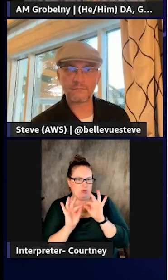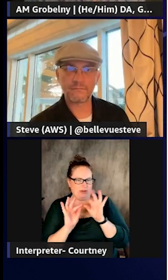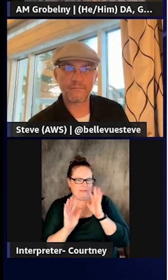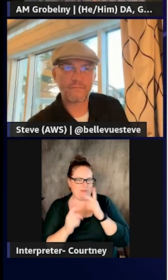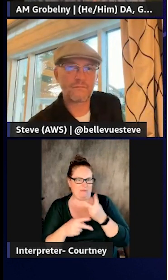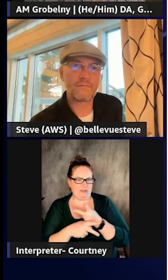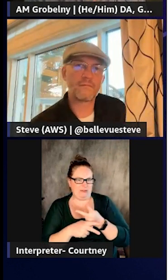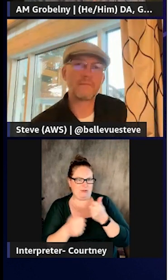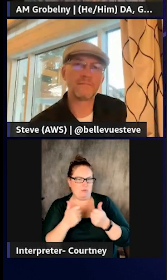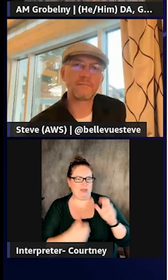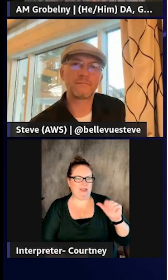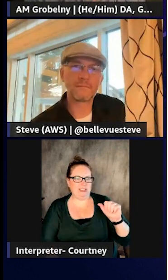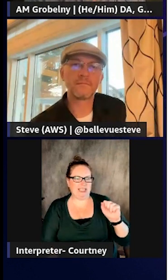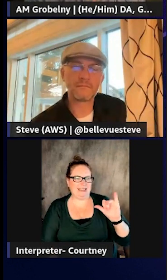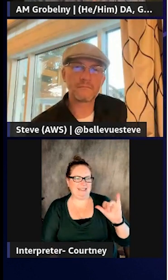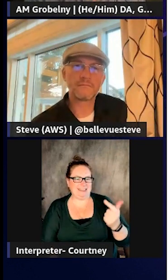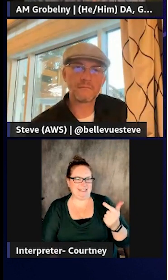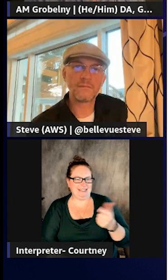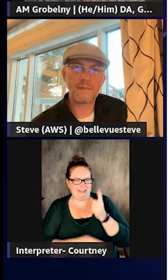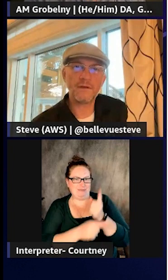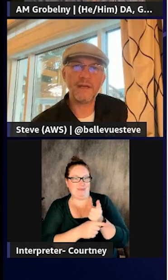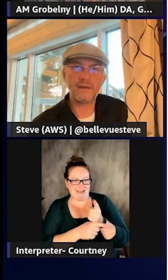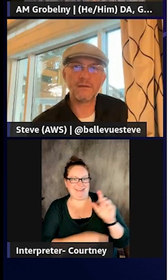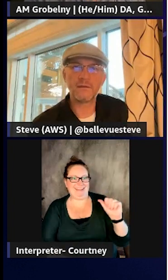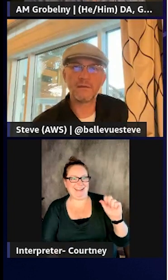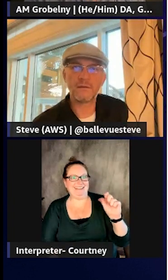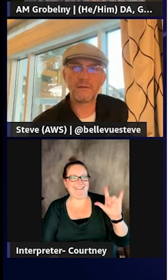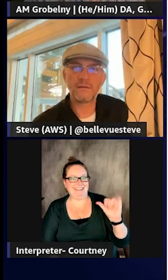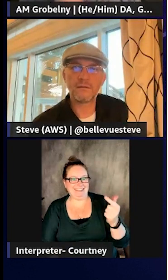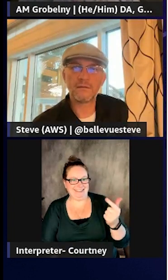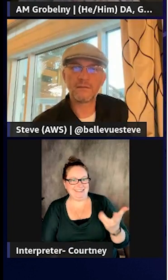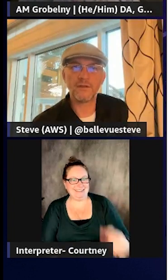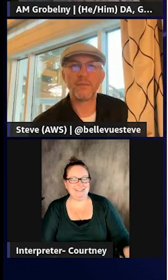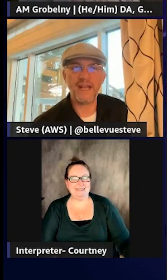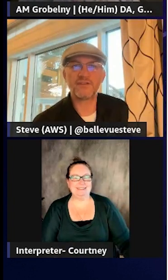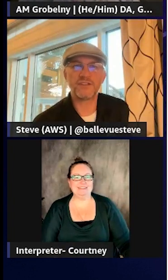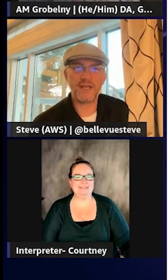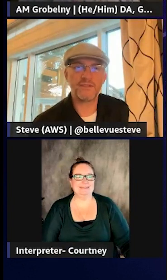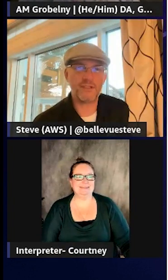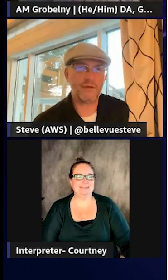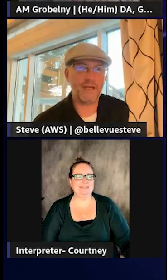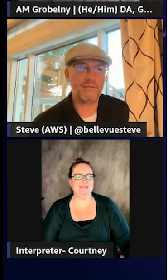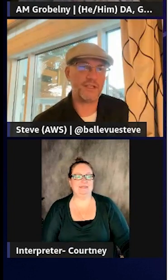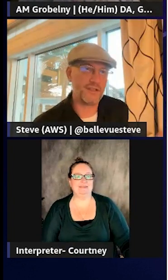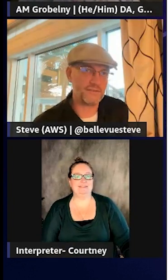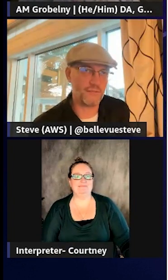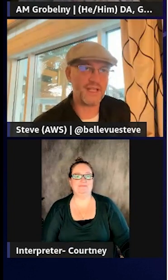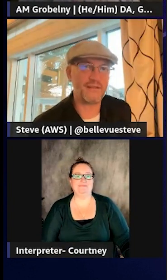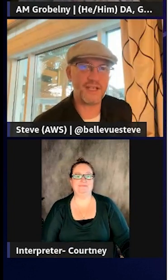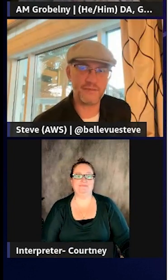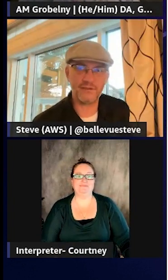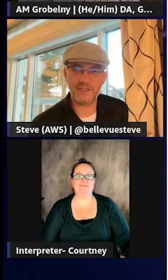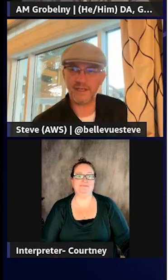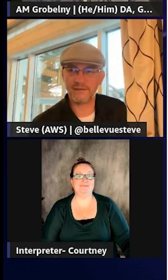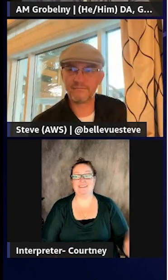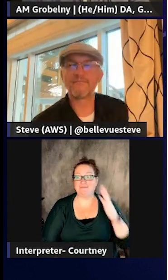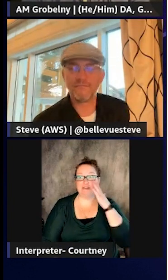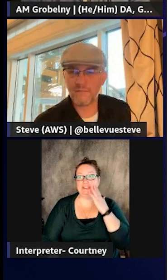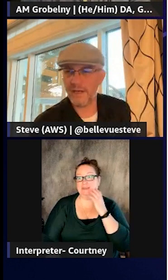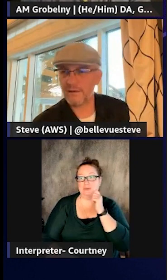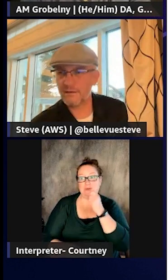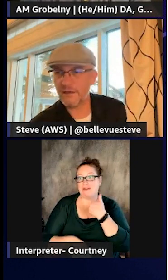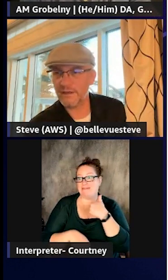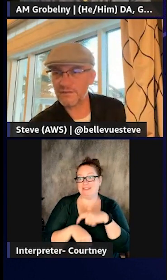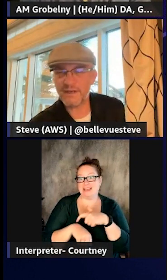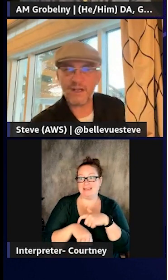of the casings are actually the right casings. Okay. So there'll be an extra step to do here, which obviously we don't have time.